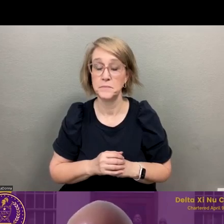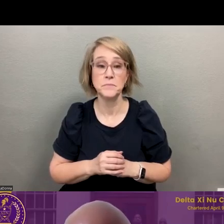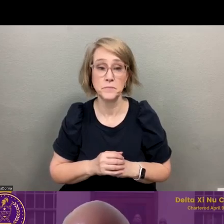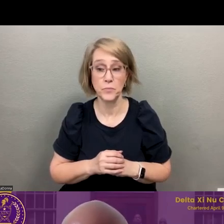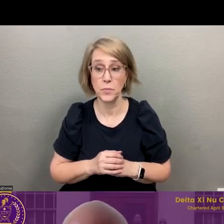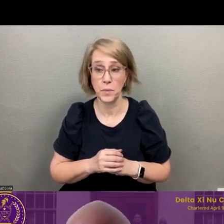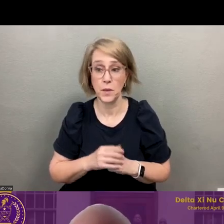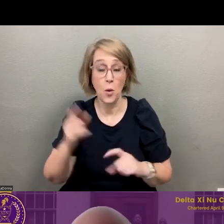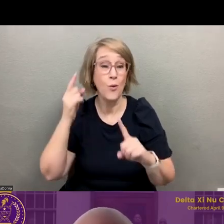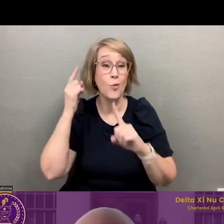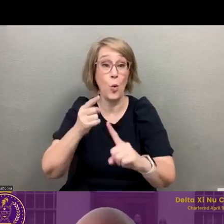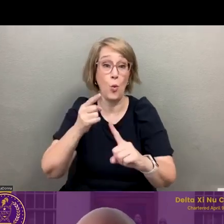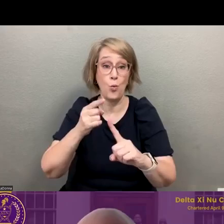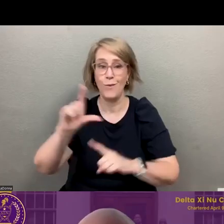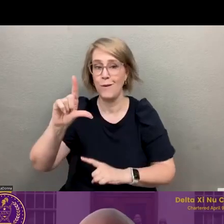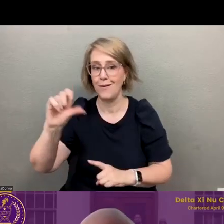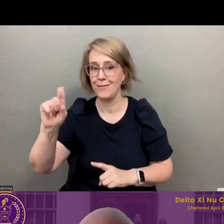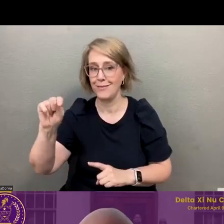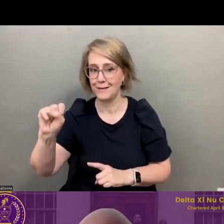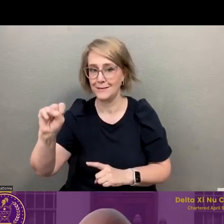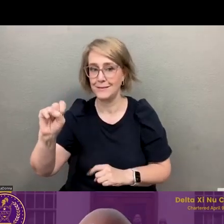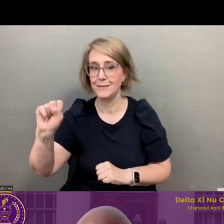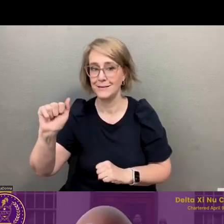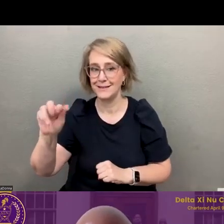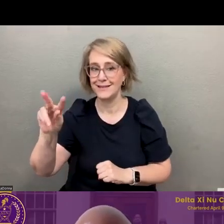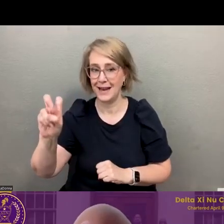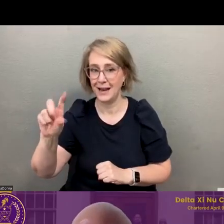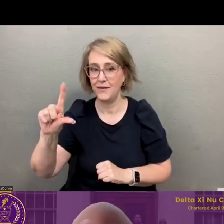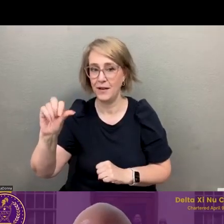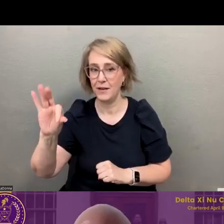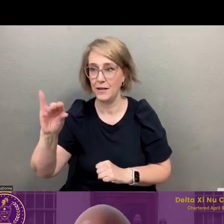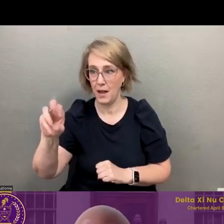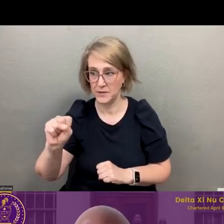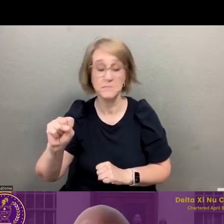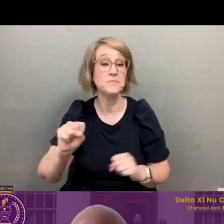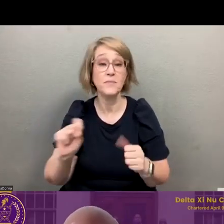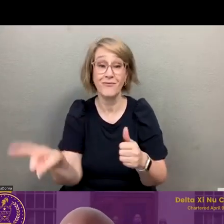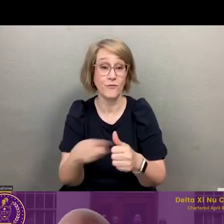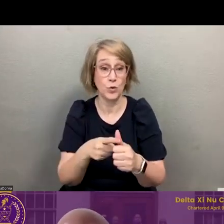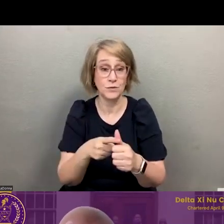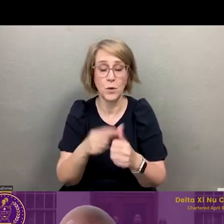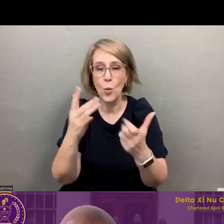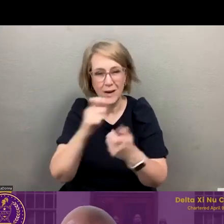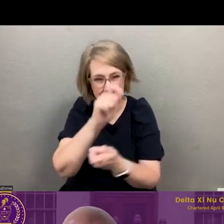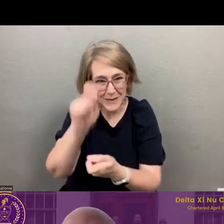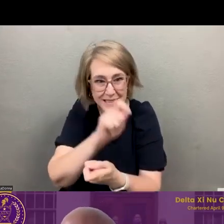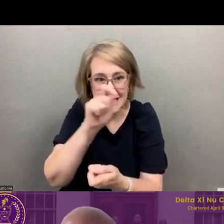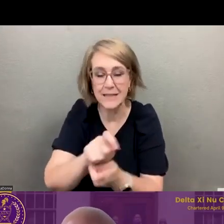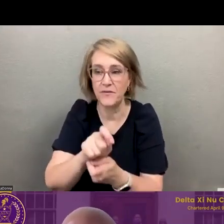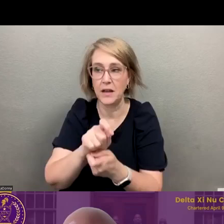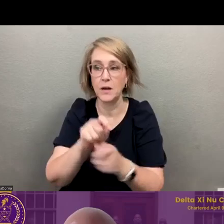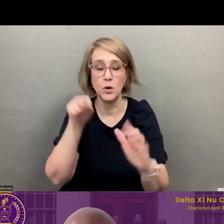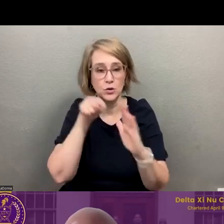So the goal of Let's Save Lives is we wanted to make sure that we created a suicide prevention education program that was tailored to Black